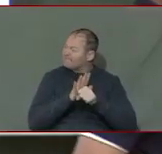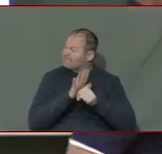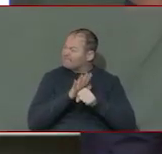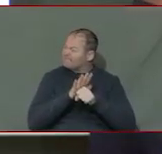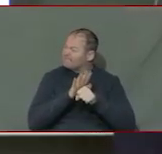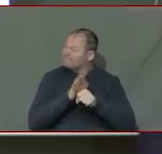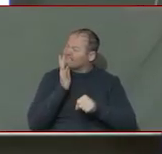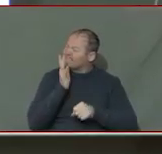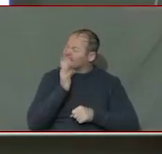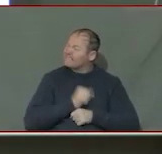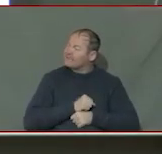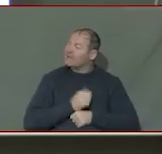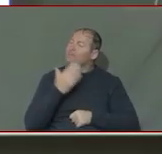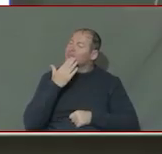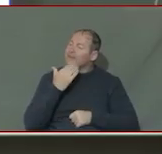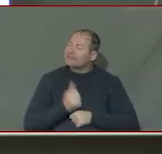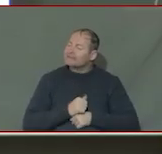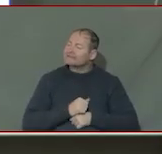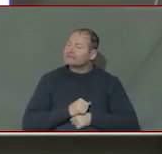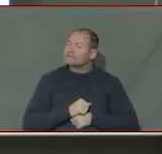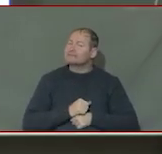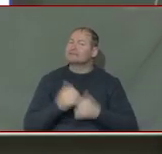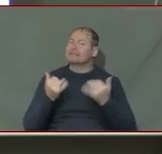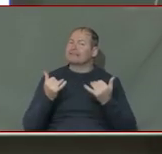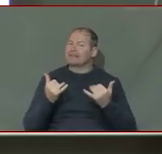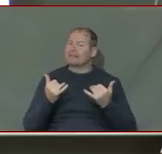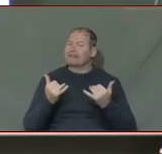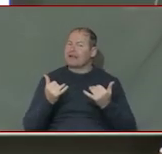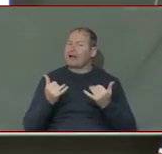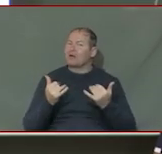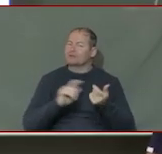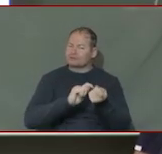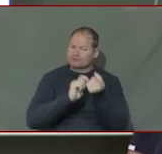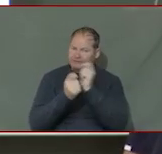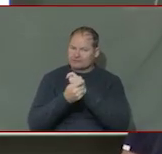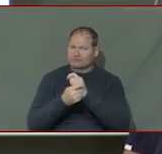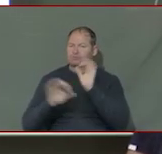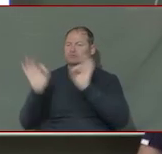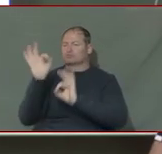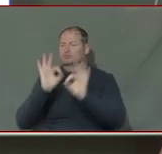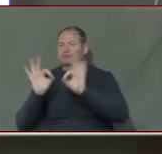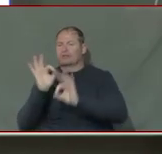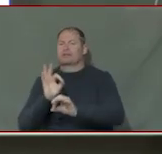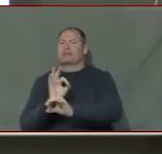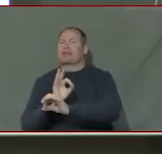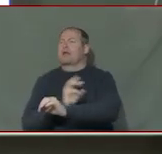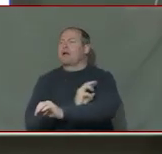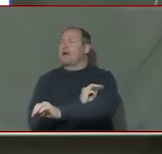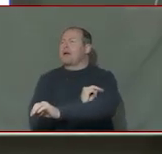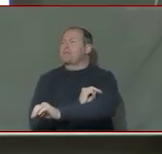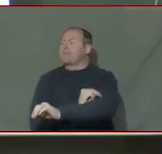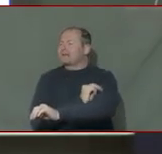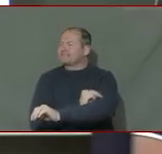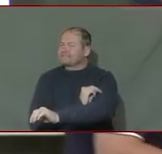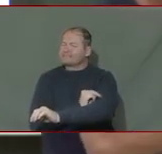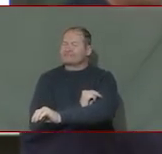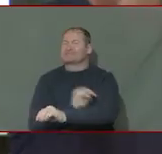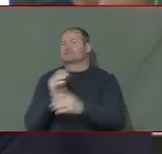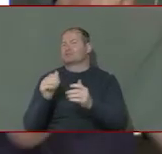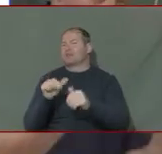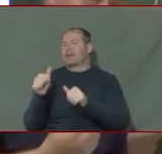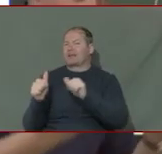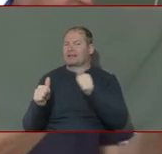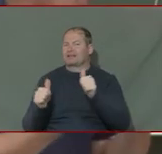many here and make it part of the cells of the body. Whether it's muscle cells or other cells, it encourages